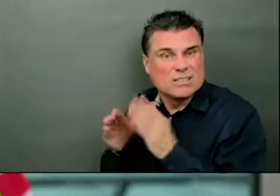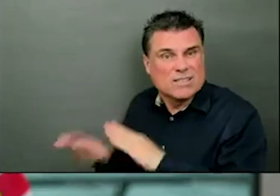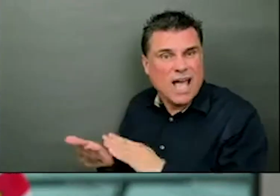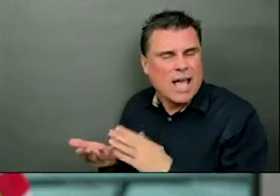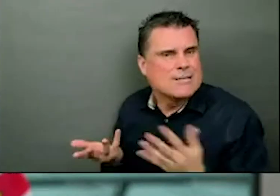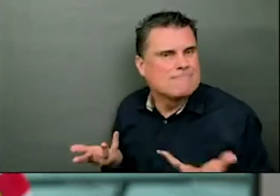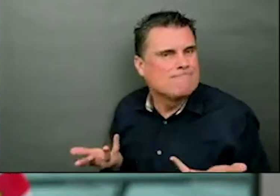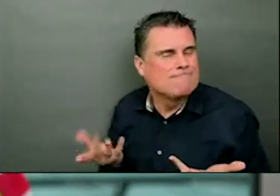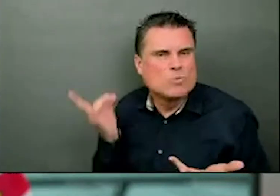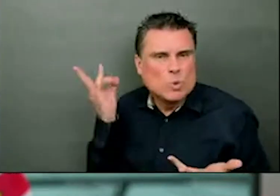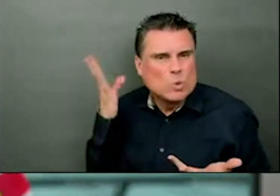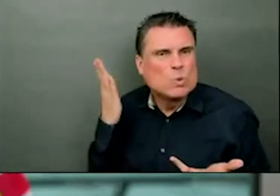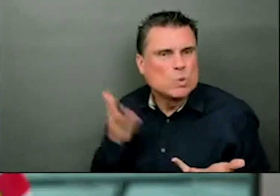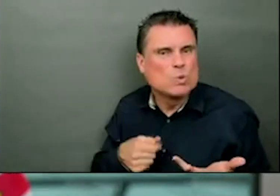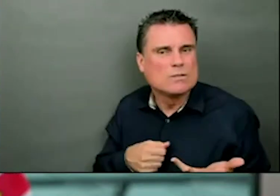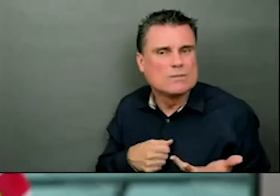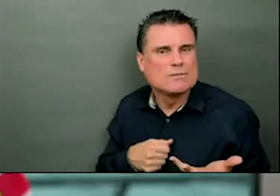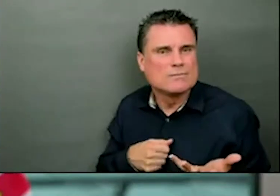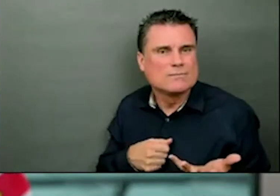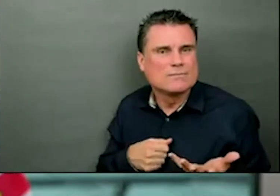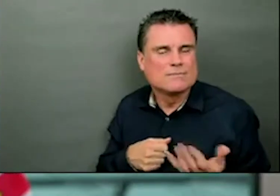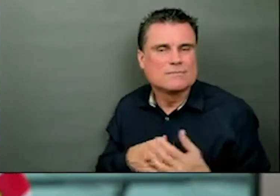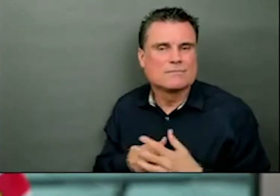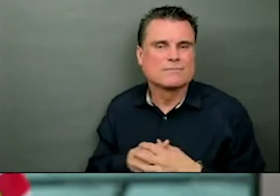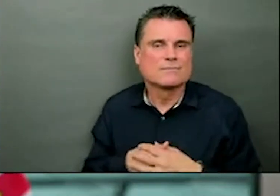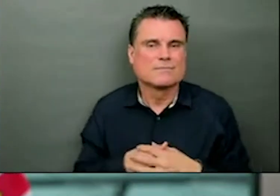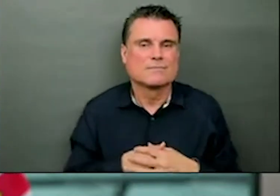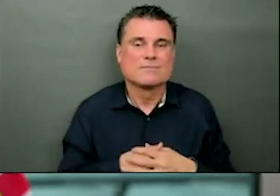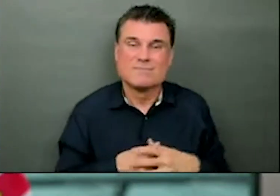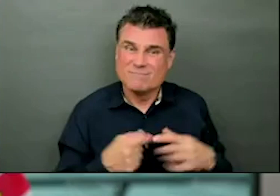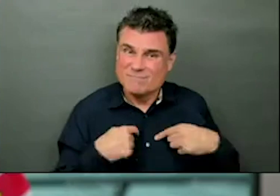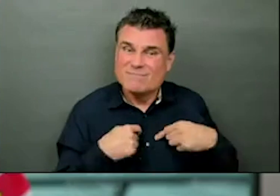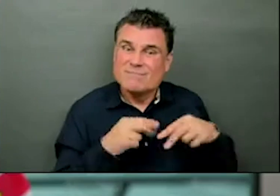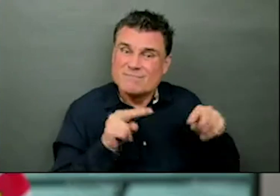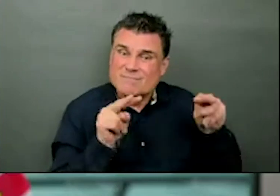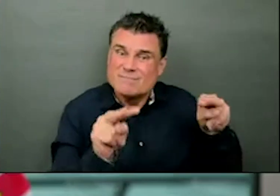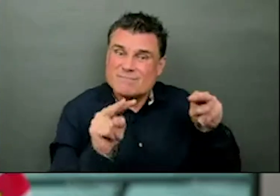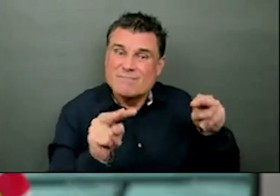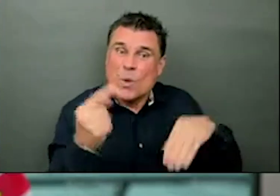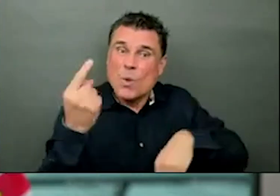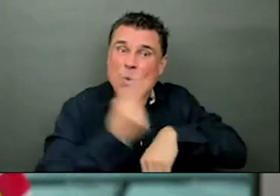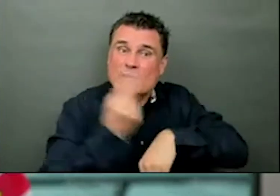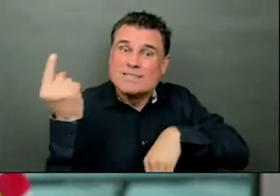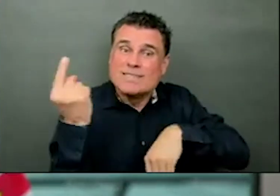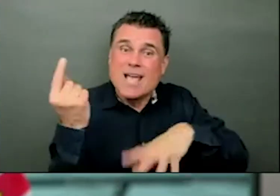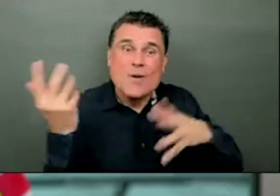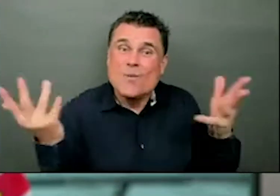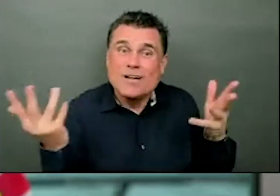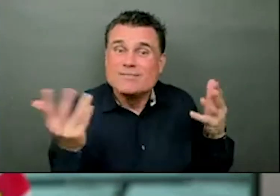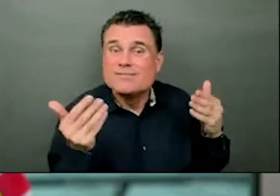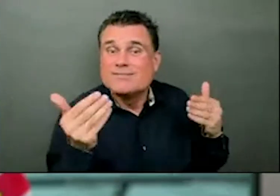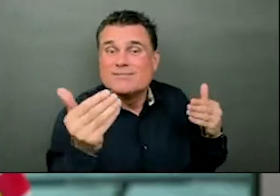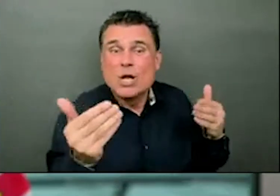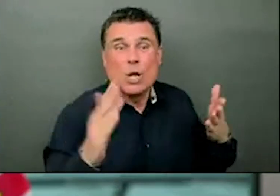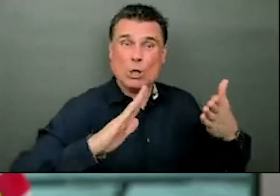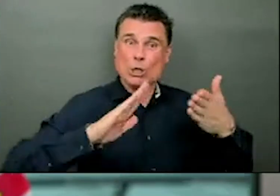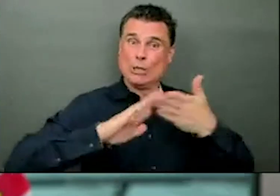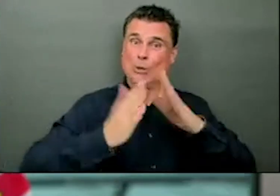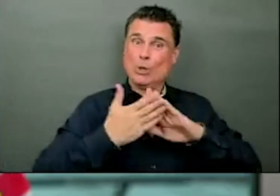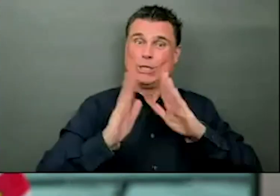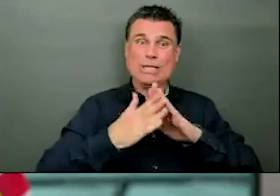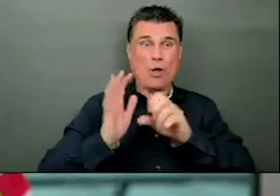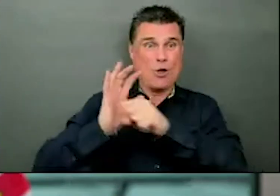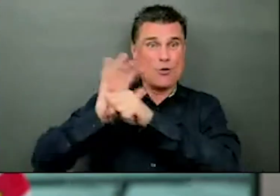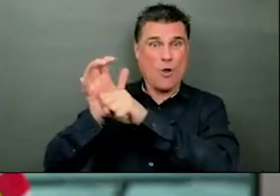once we get our community levels low enough that it's not that risk anymore, then absolutely we will be going back to